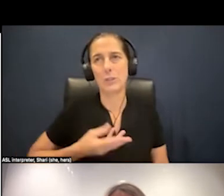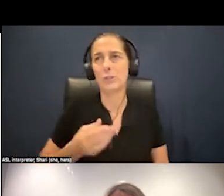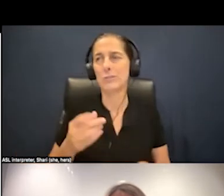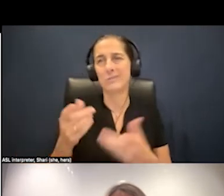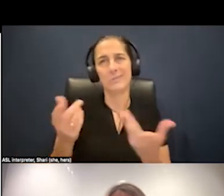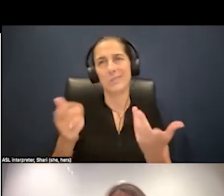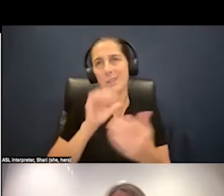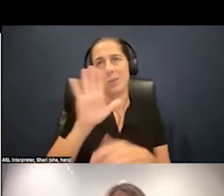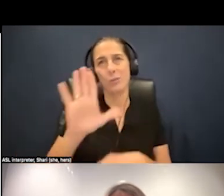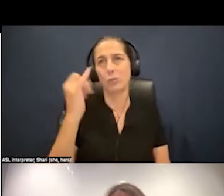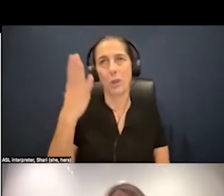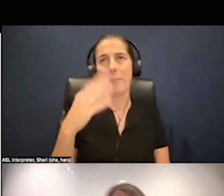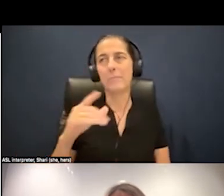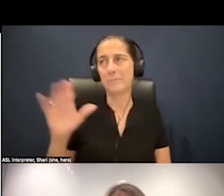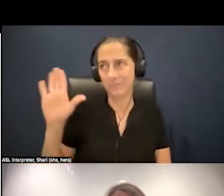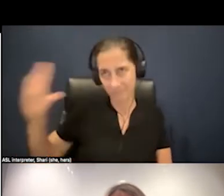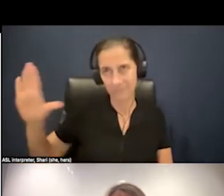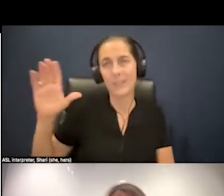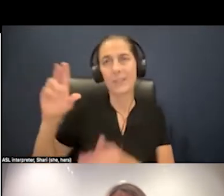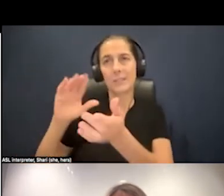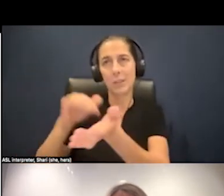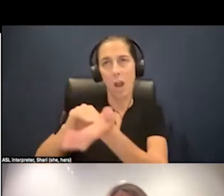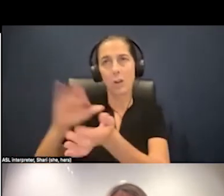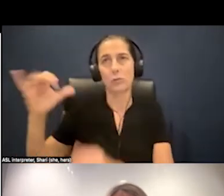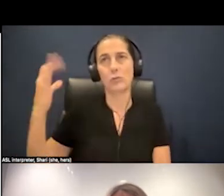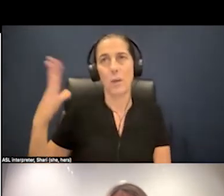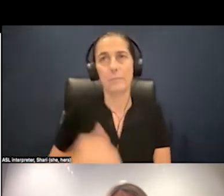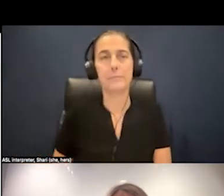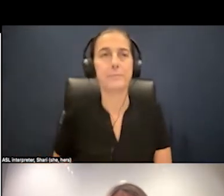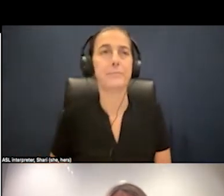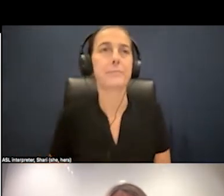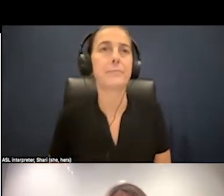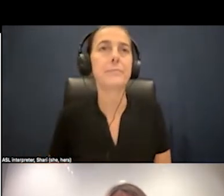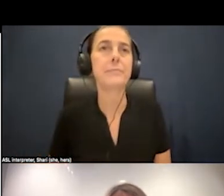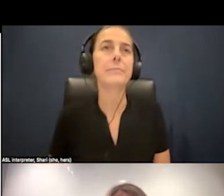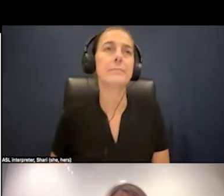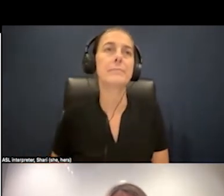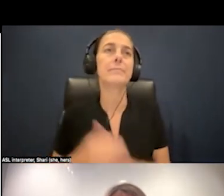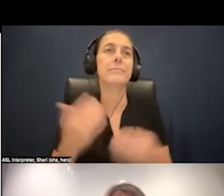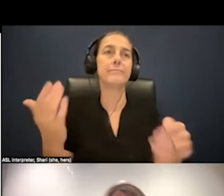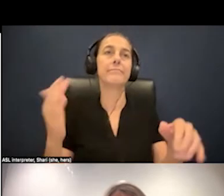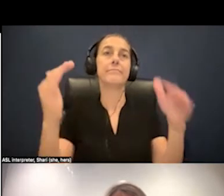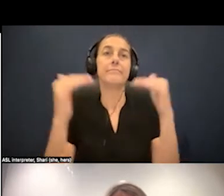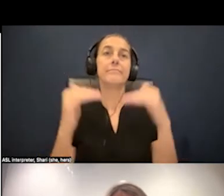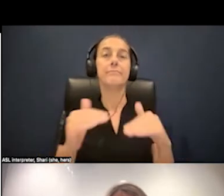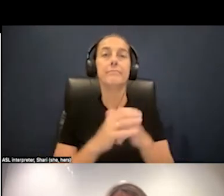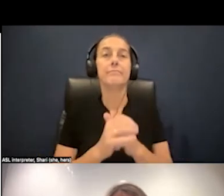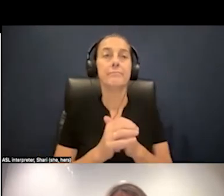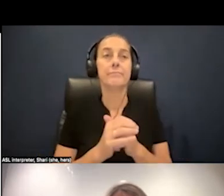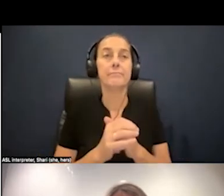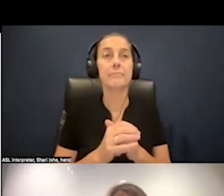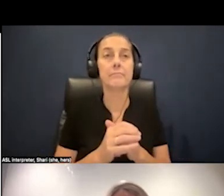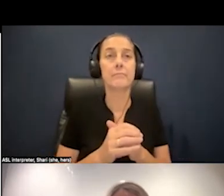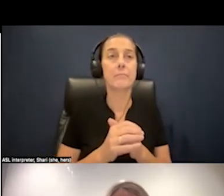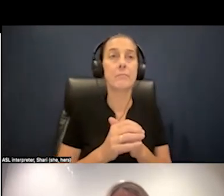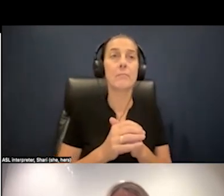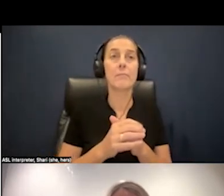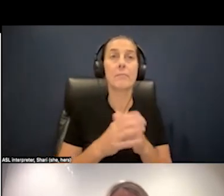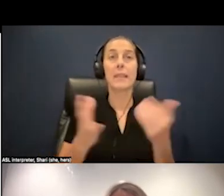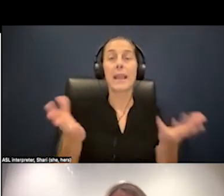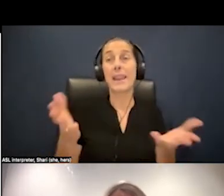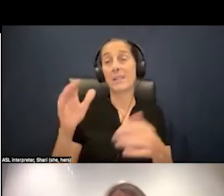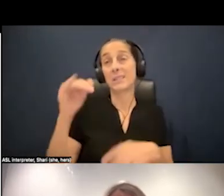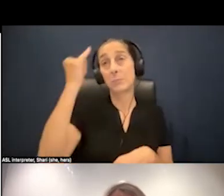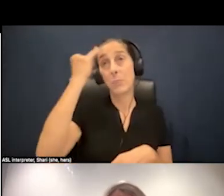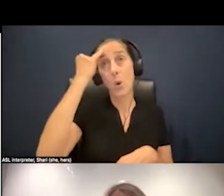Now, kind of the next step beyond that, beyond just, someone who doesn't really know what's going on, but really feeling like your needs are not